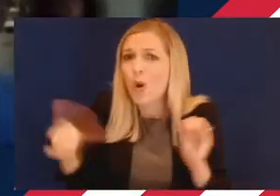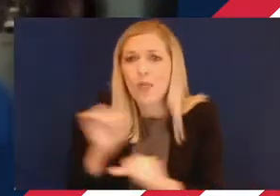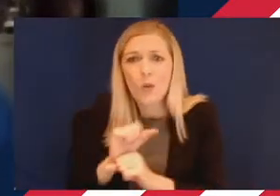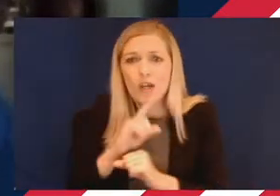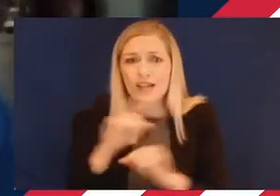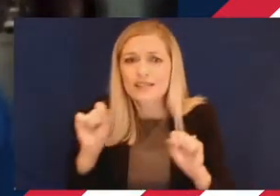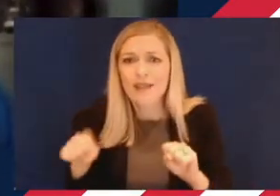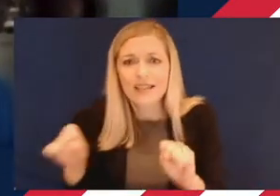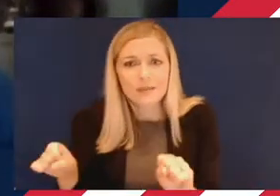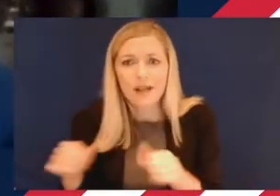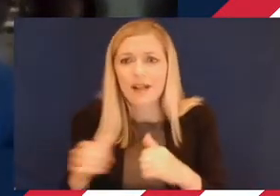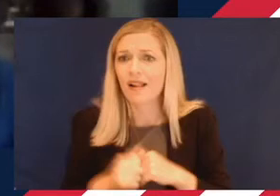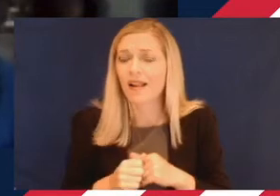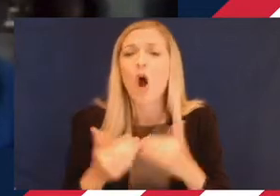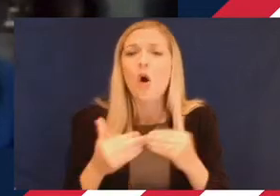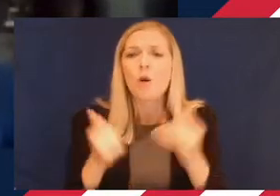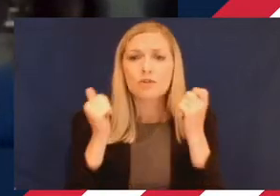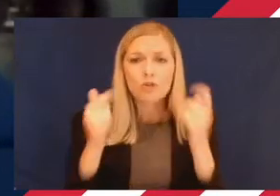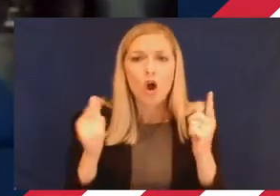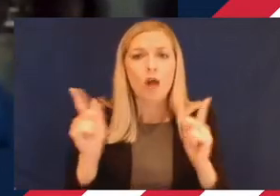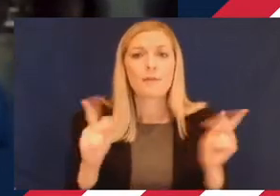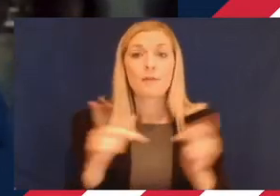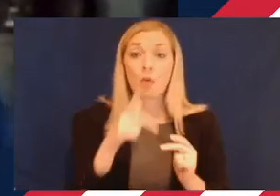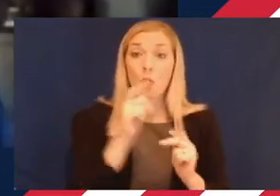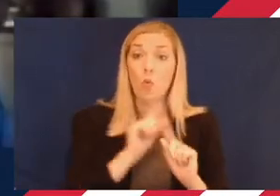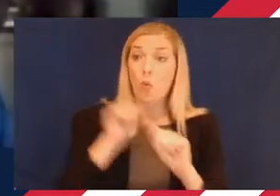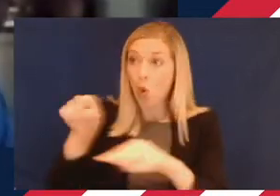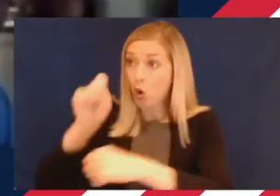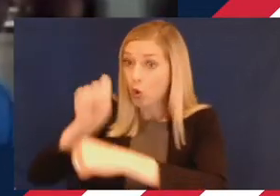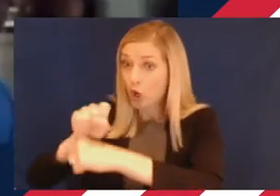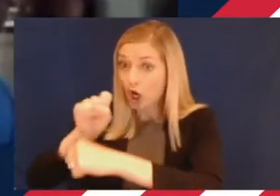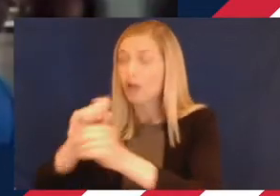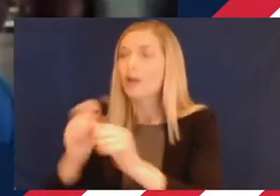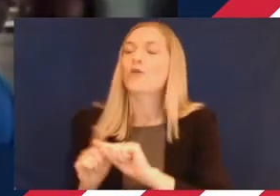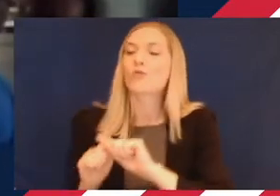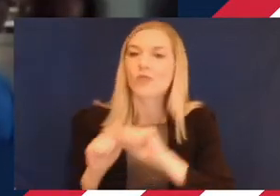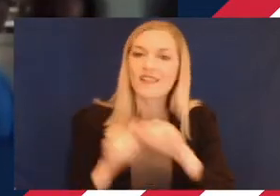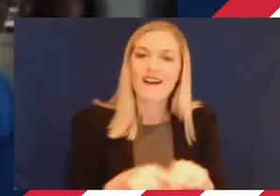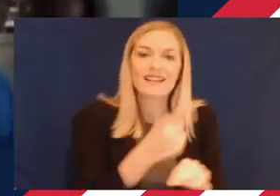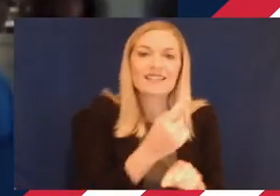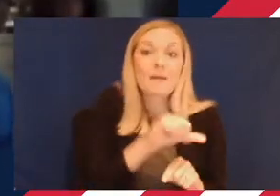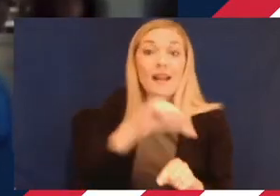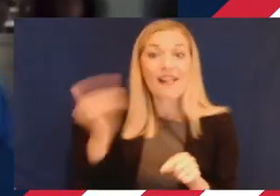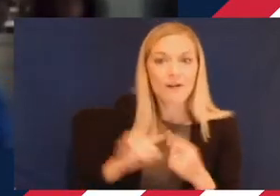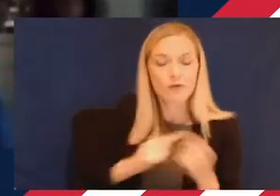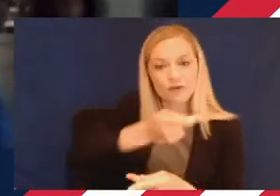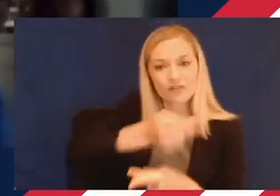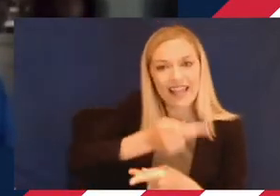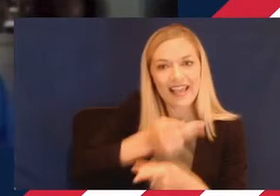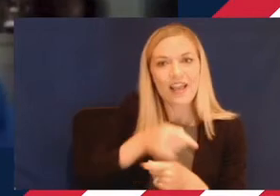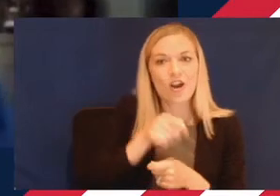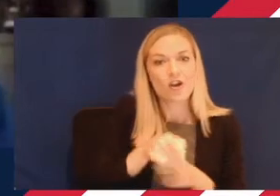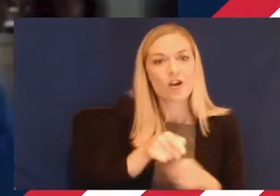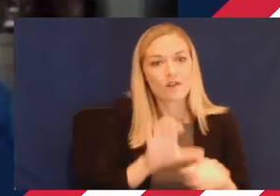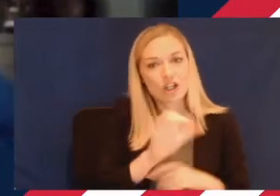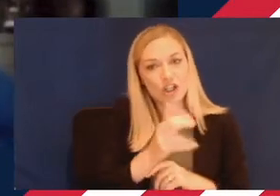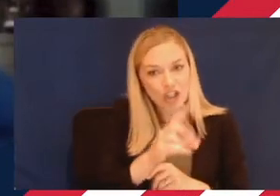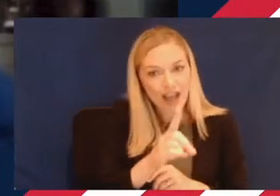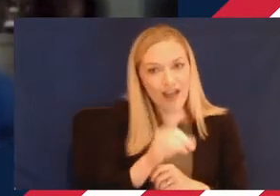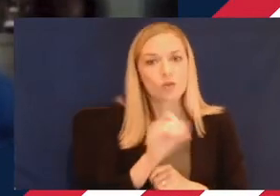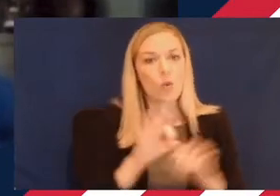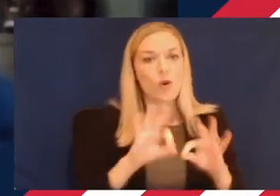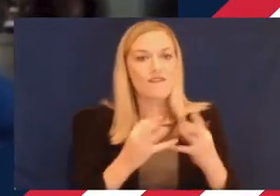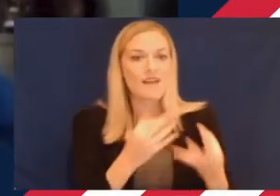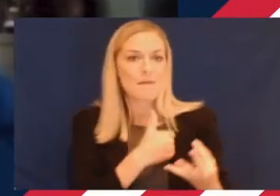relies on someone to help care for a child or family member. And without care work, we will not be able to keep